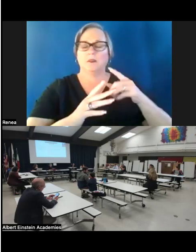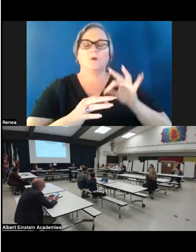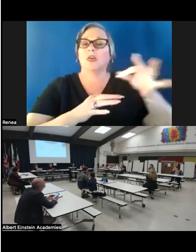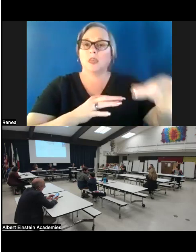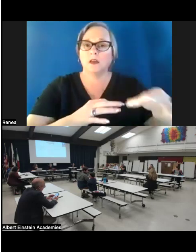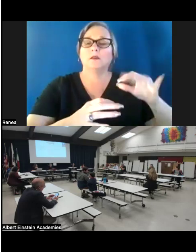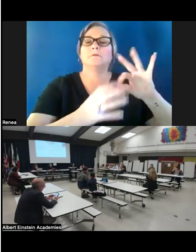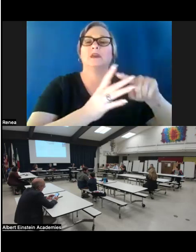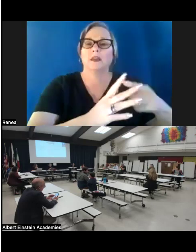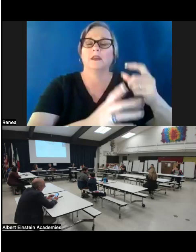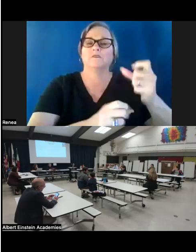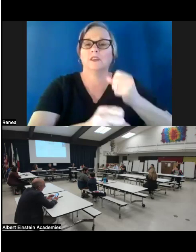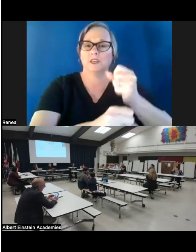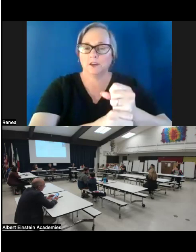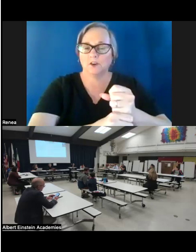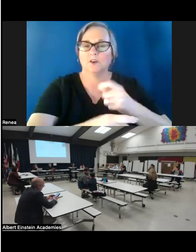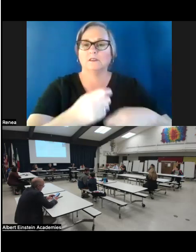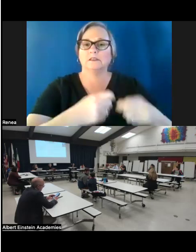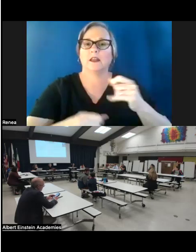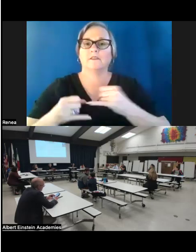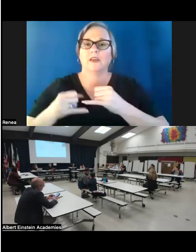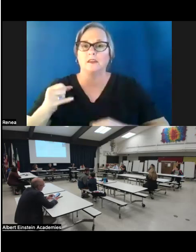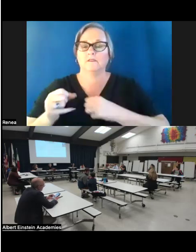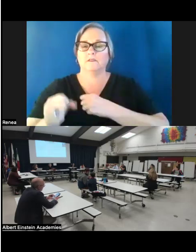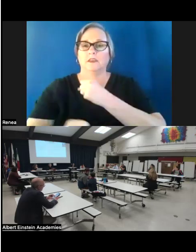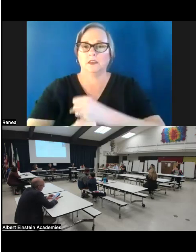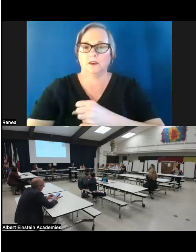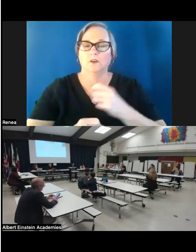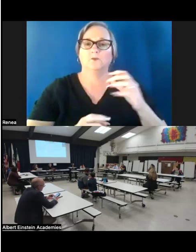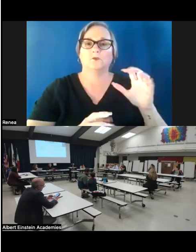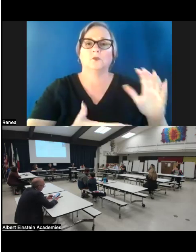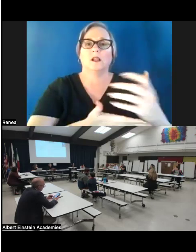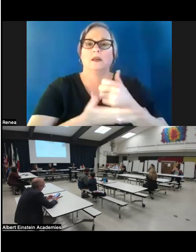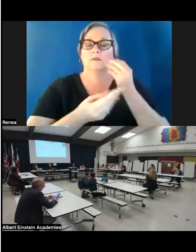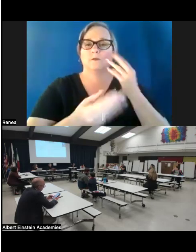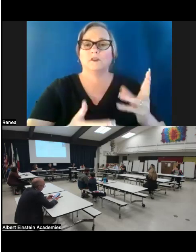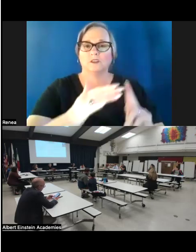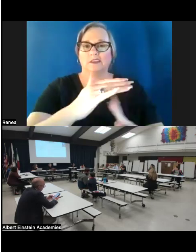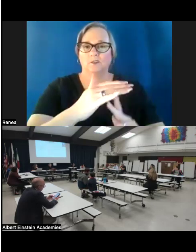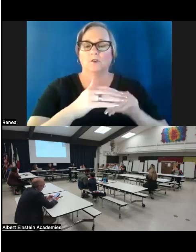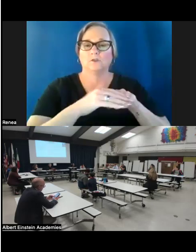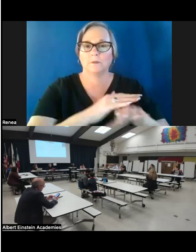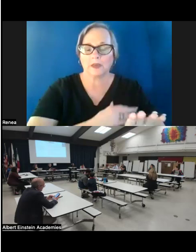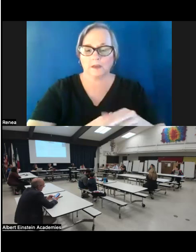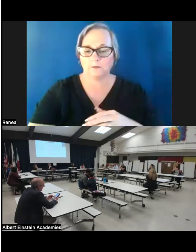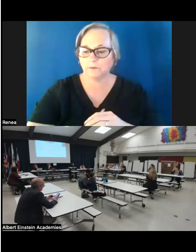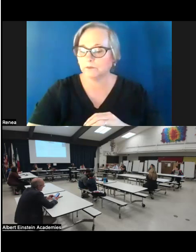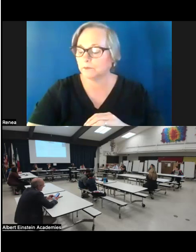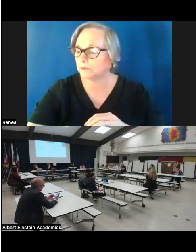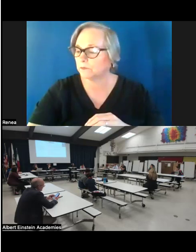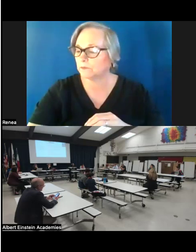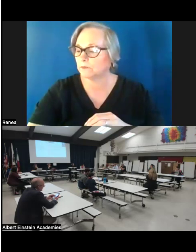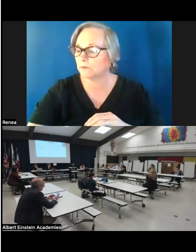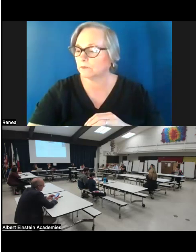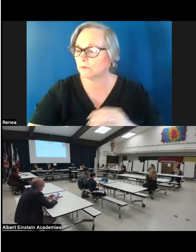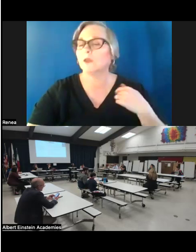of kindergartners and TK coming in, give them the opportunity. We will be asking for volunteers to take